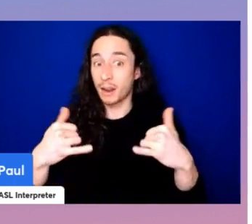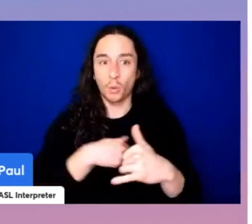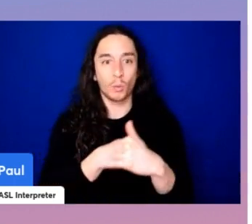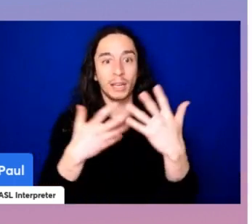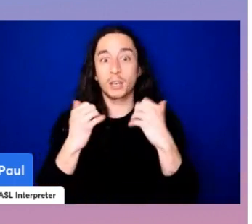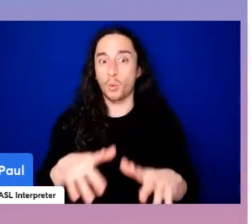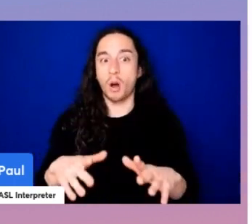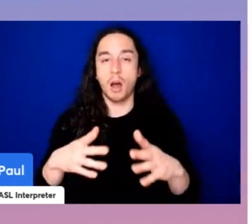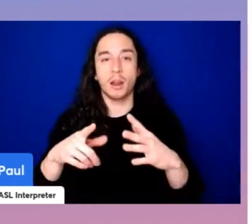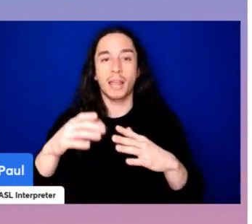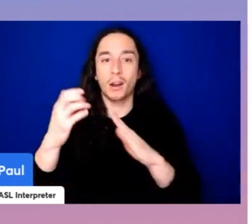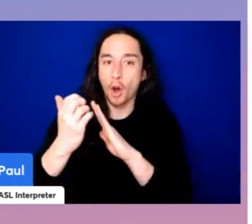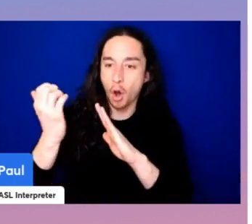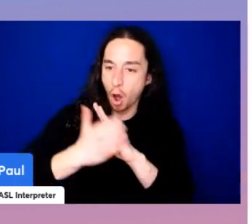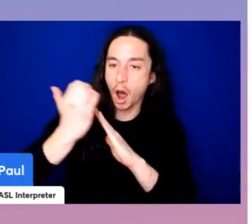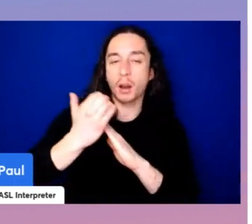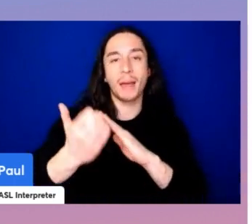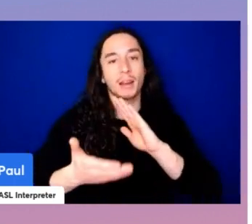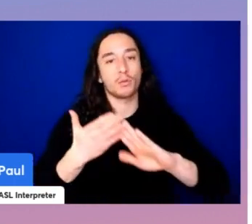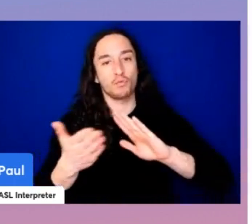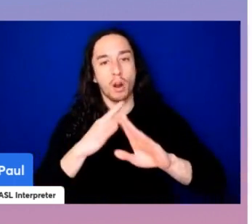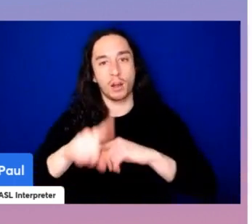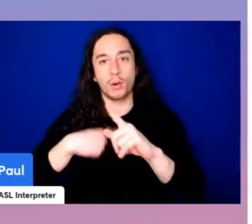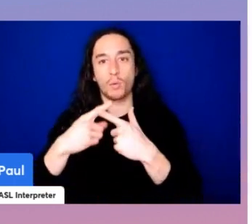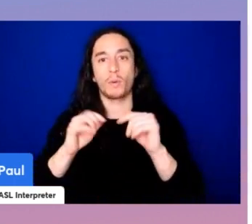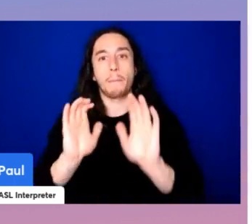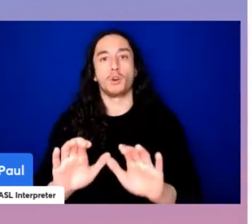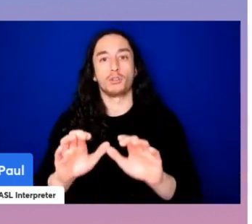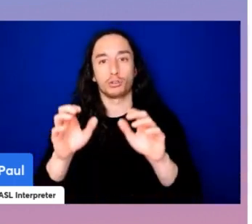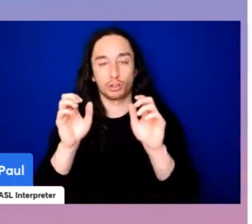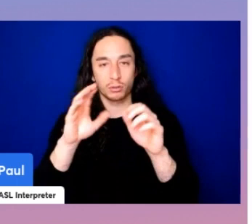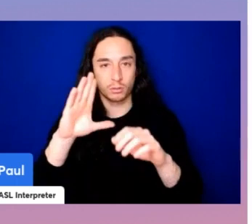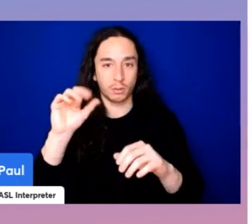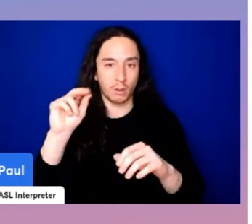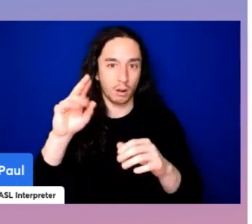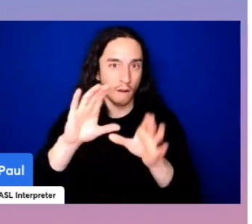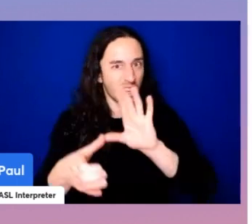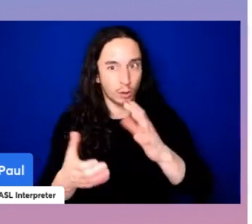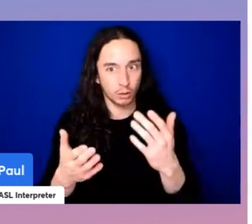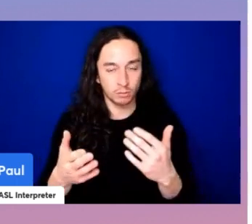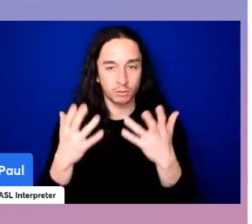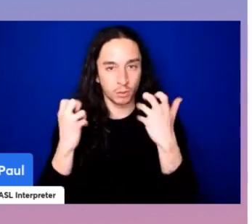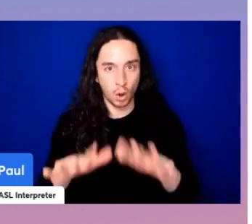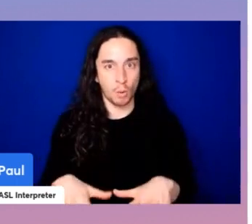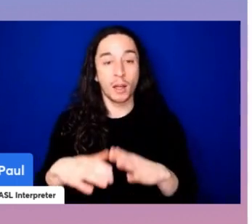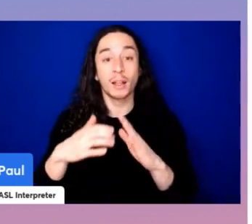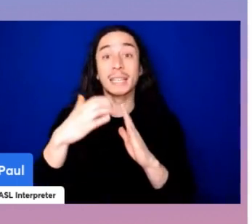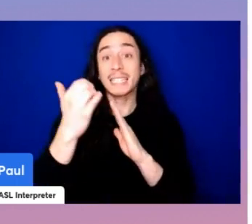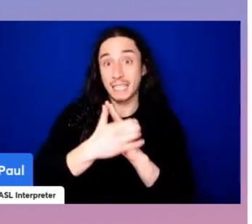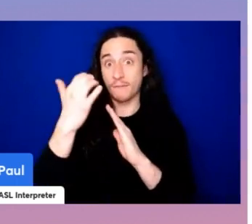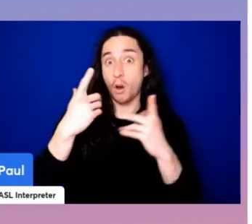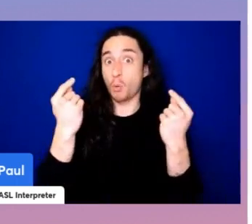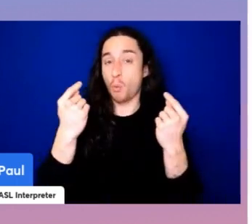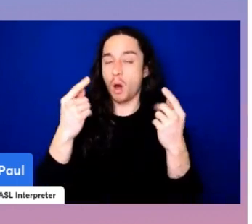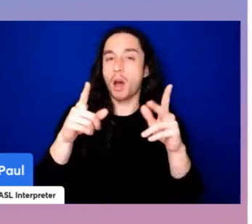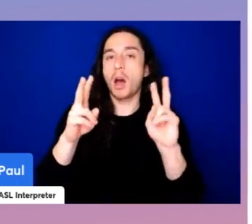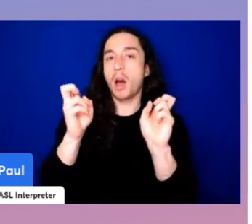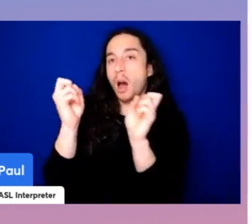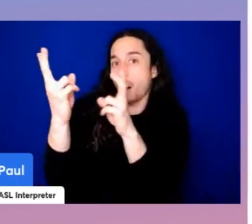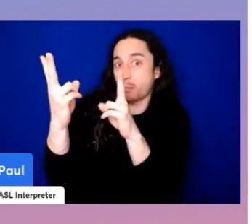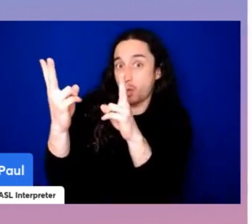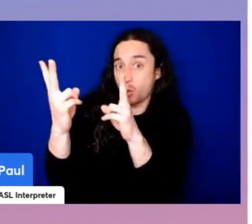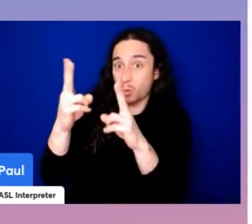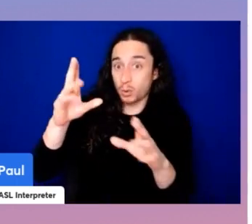start automatically when this configuration is pushed. The default is that when you upload a configuration, a run will start